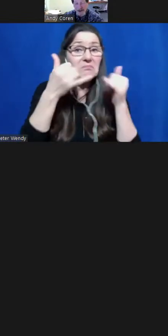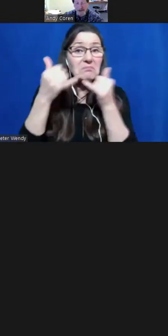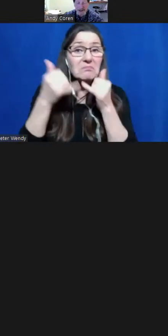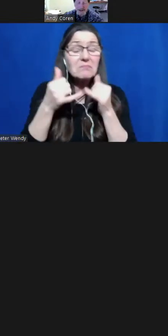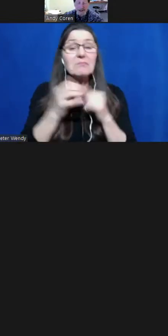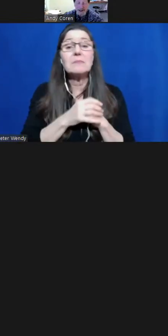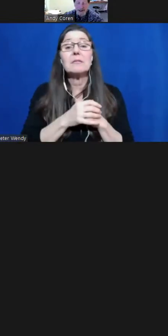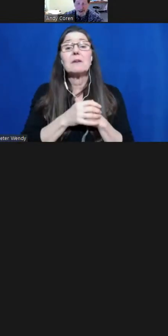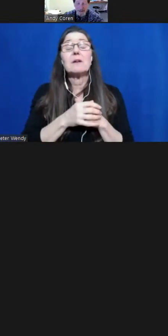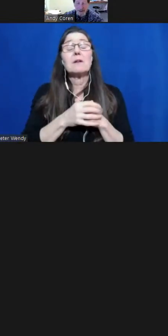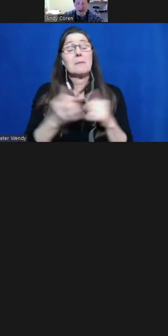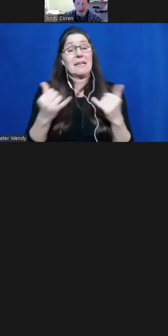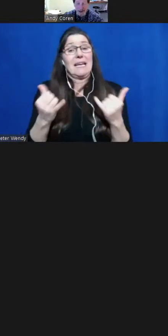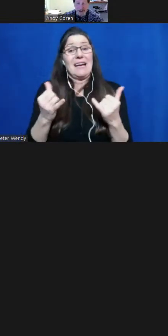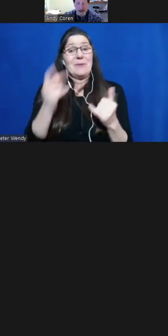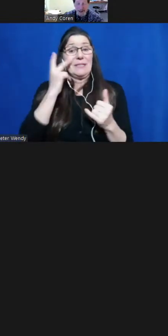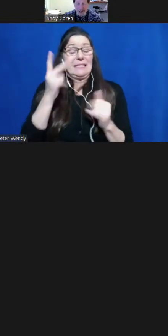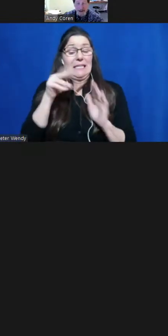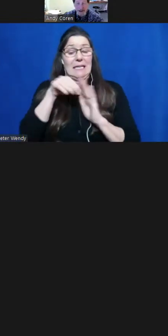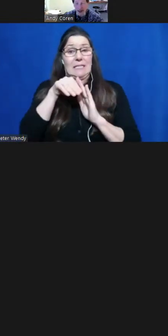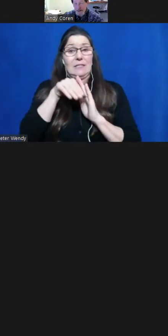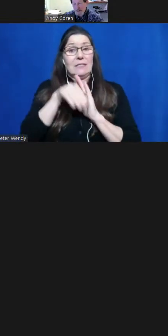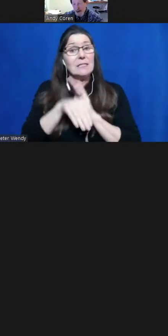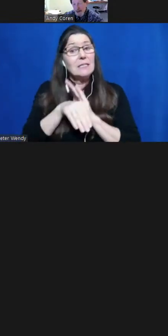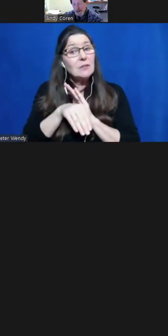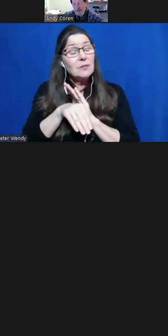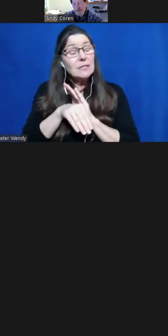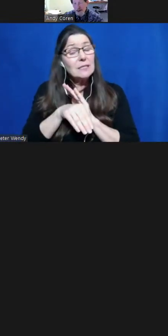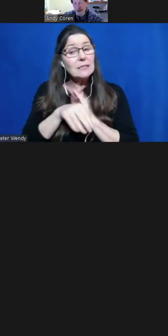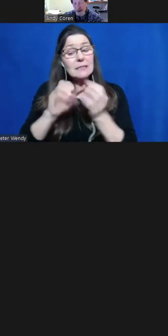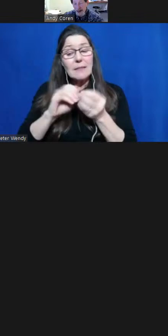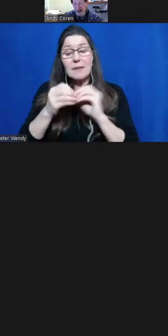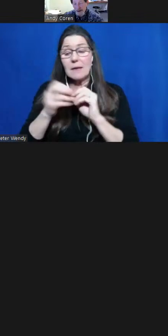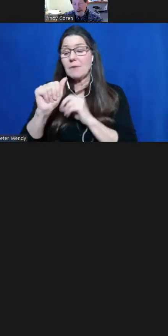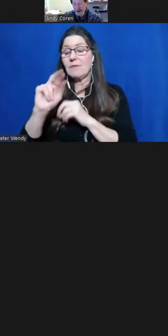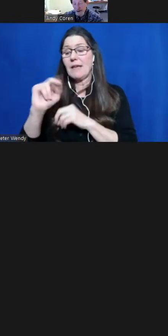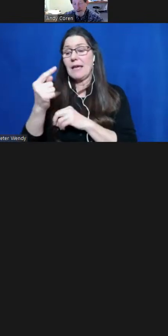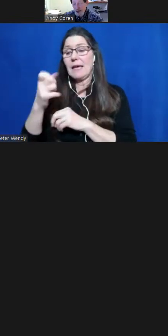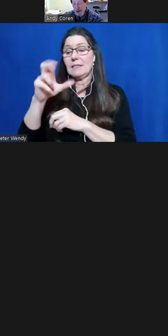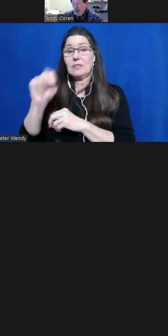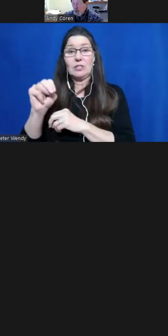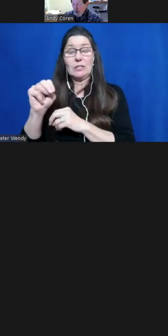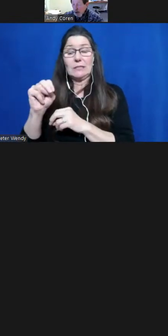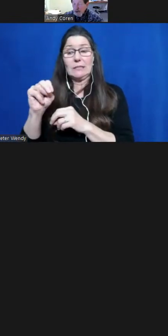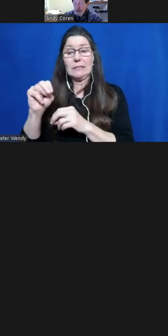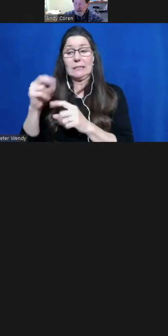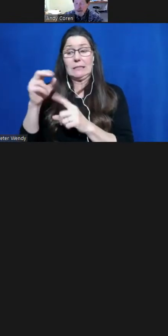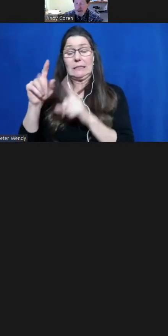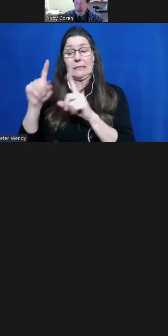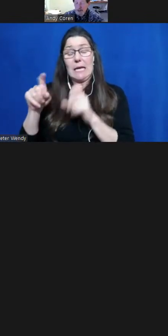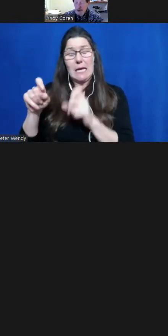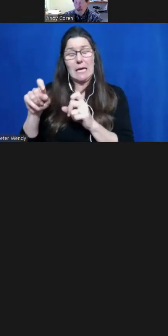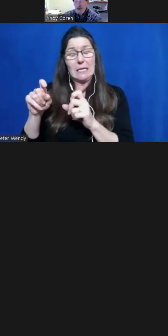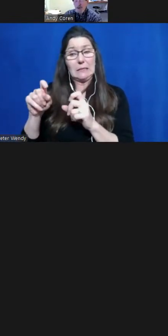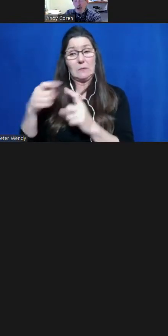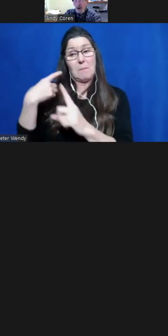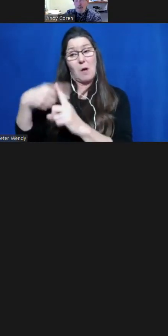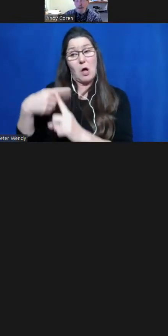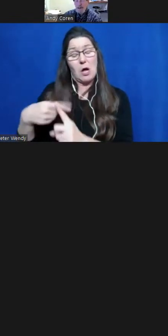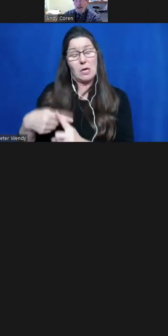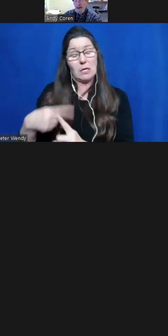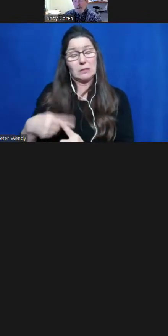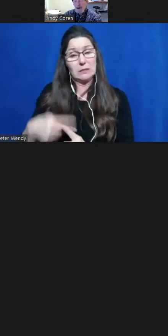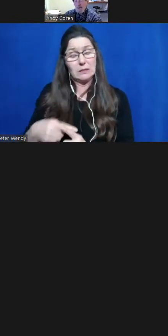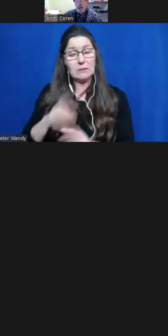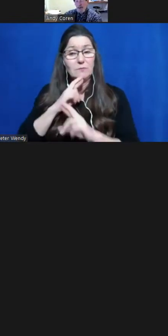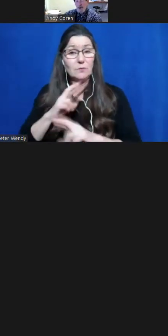a decrease in the number of antigen tests that are coming positive. And we want to keep those schools